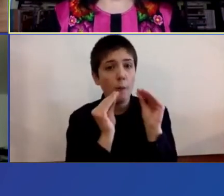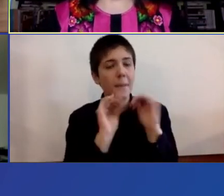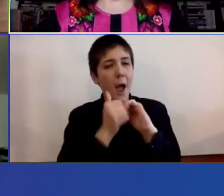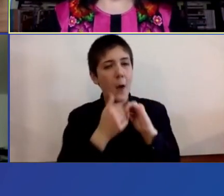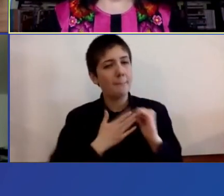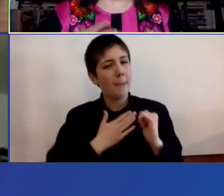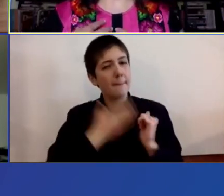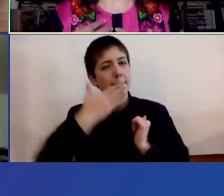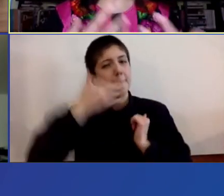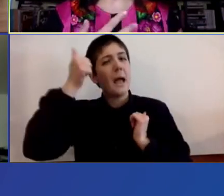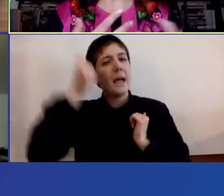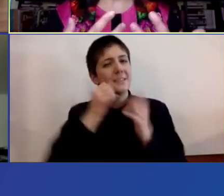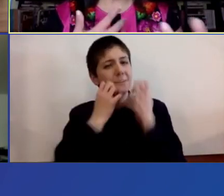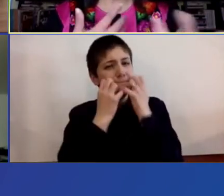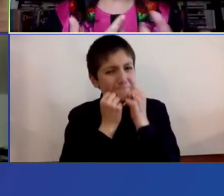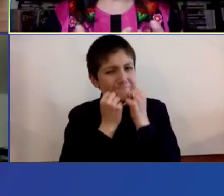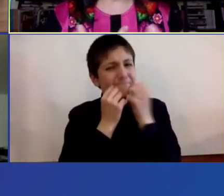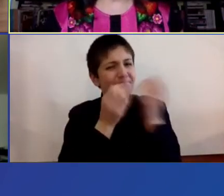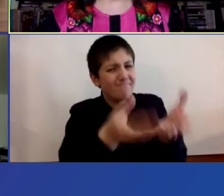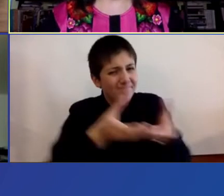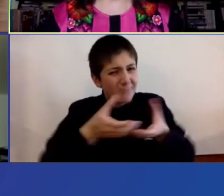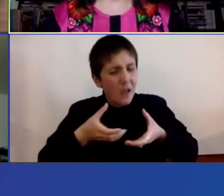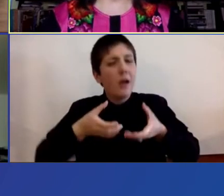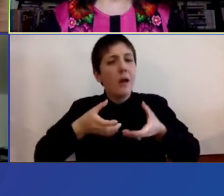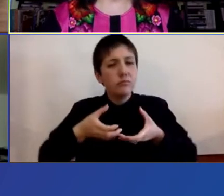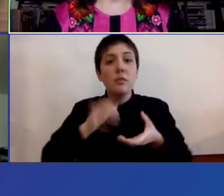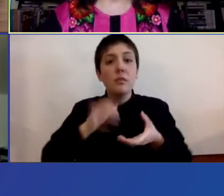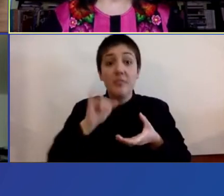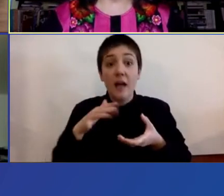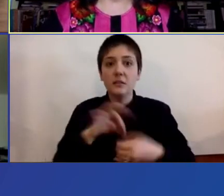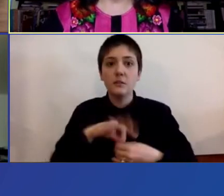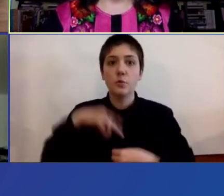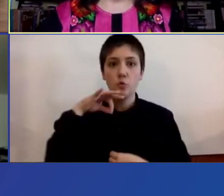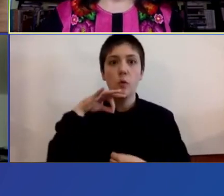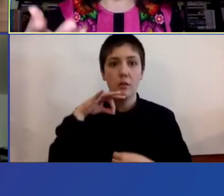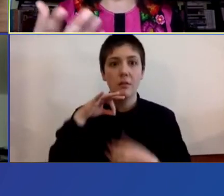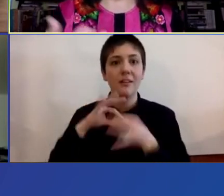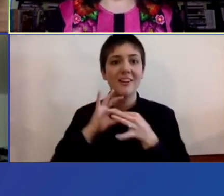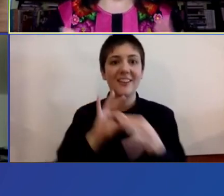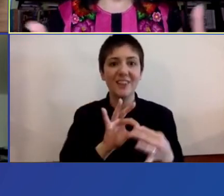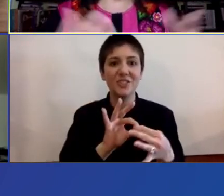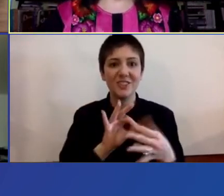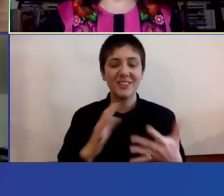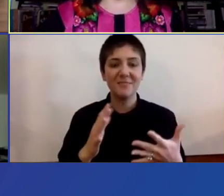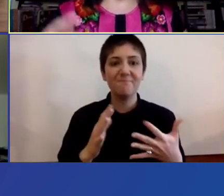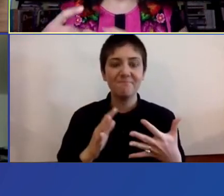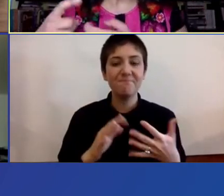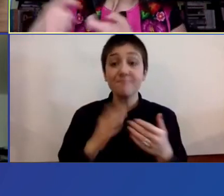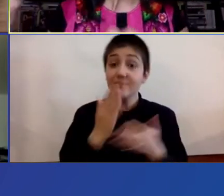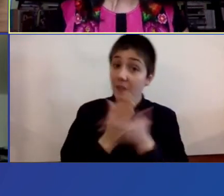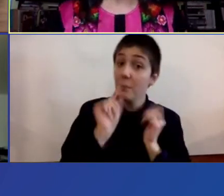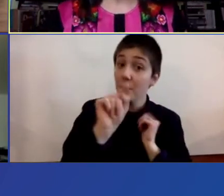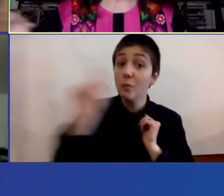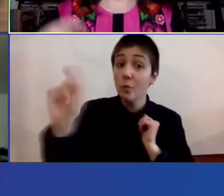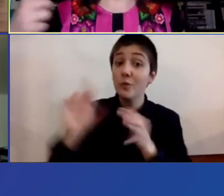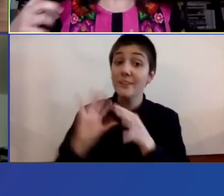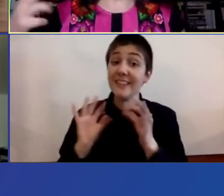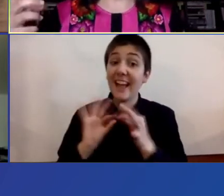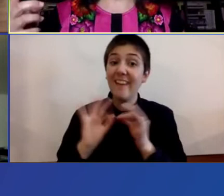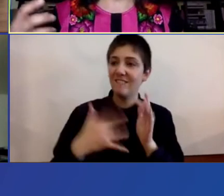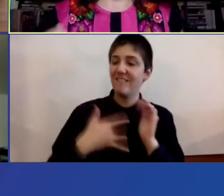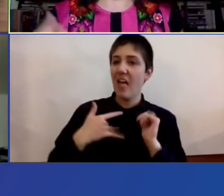it. So I think that for me, that's the spiritual connection to it. Trying to, as some of you said before, be a link